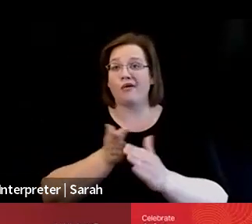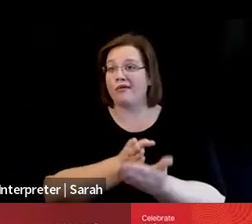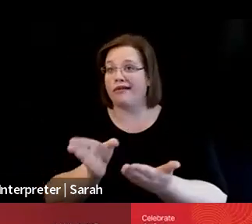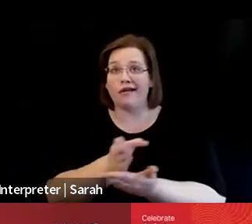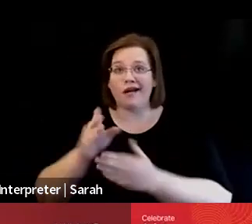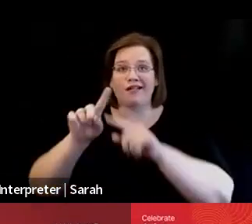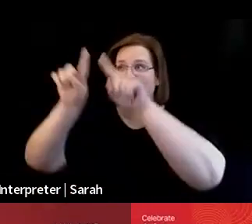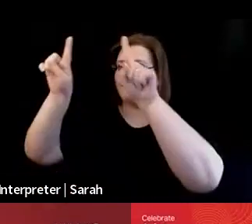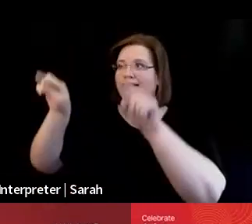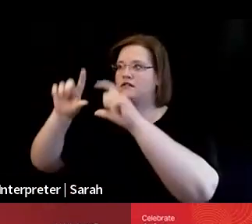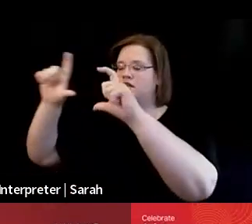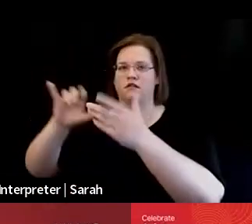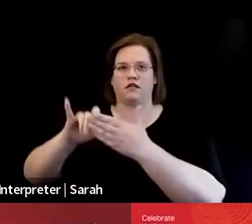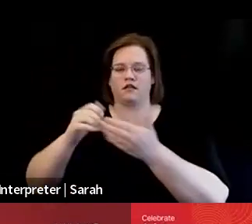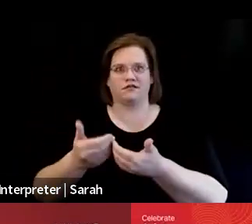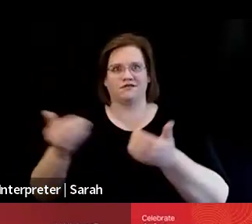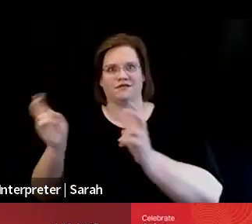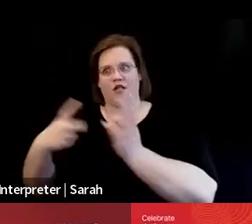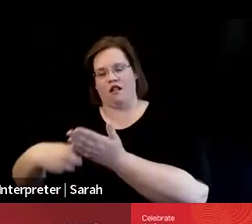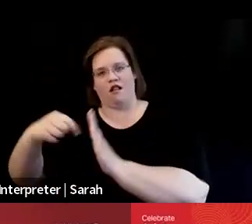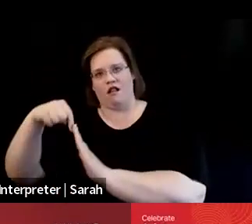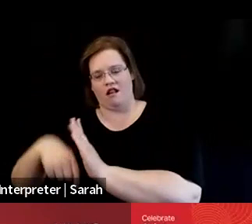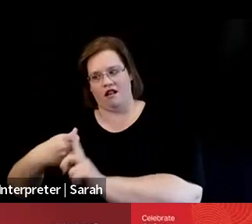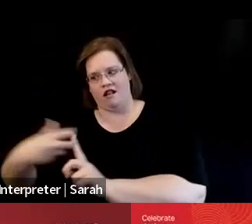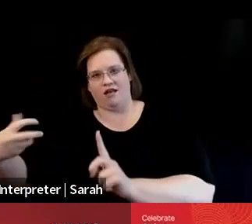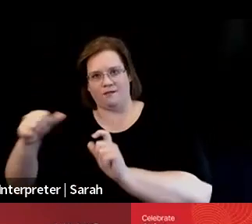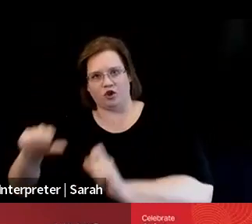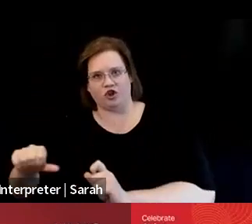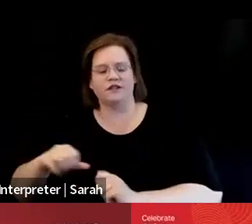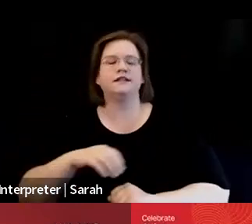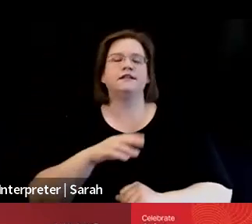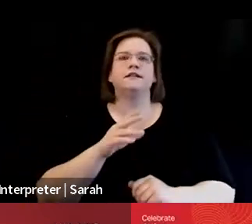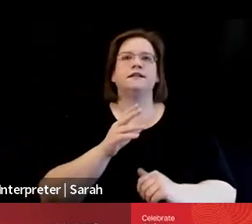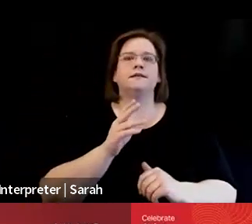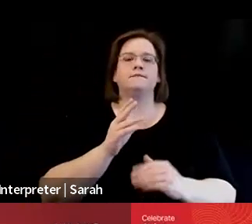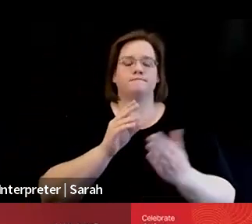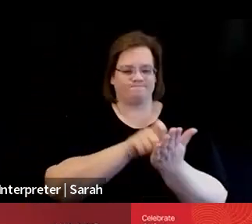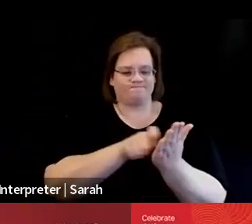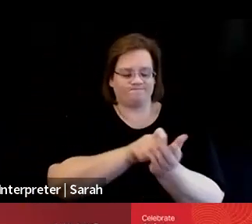pretty sure. That could be the information that we're giving and how. And